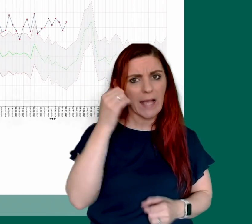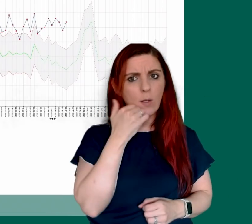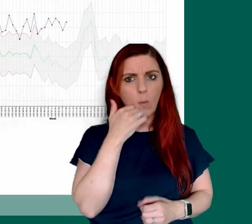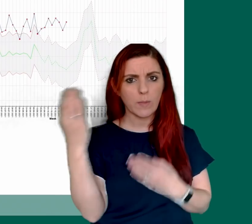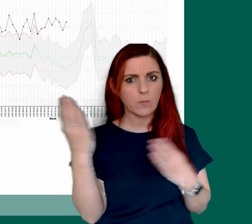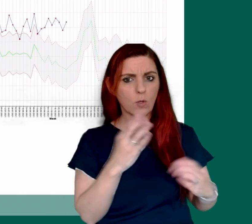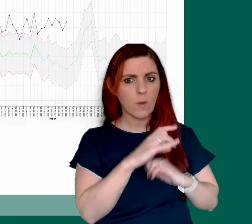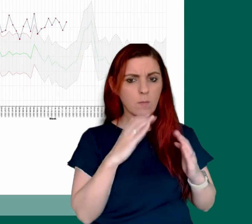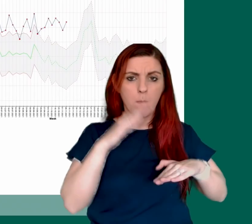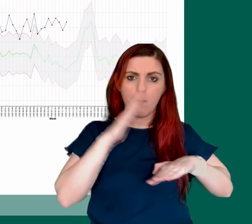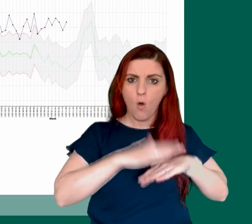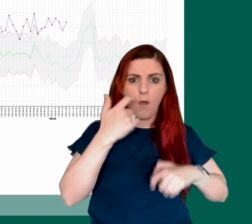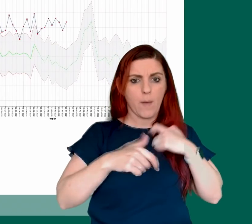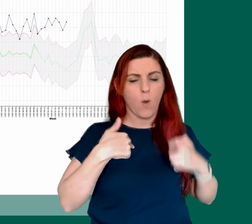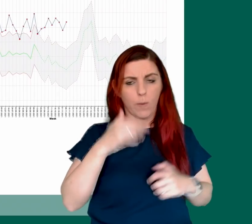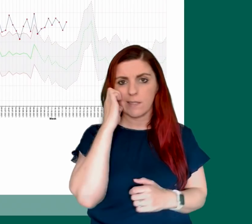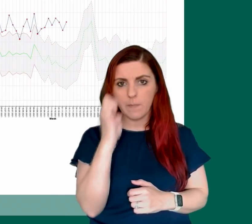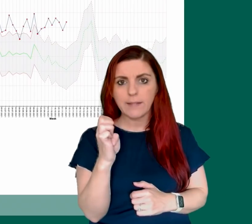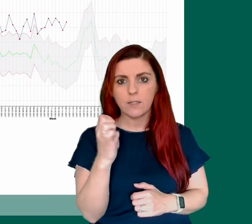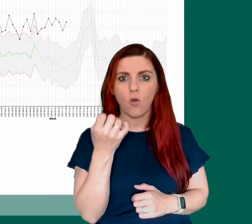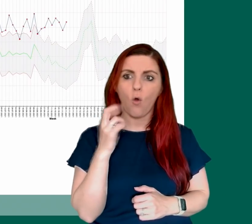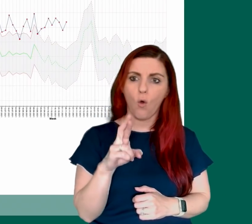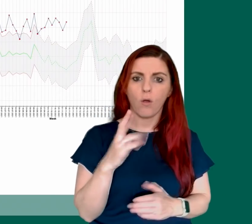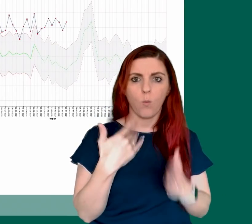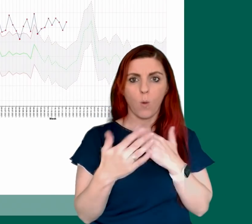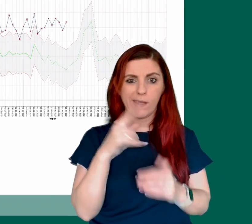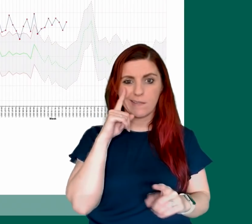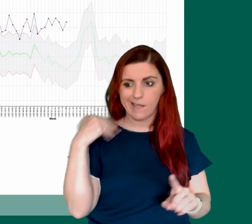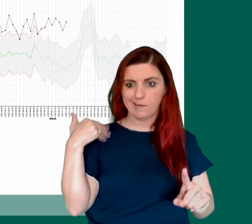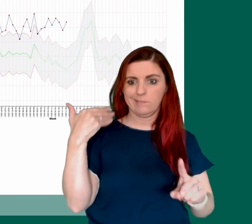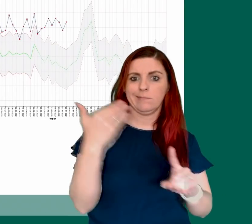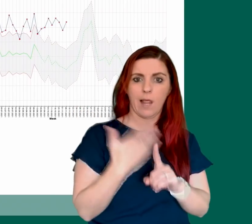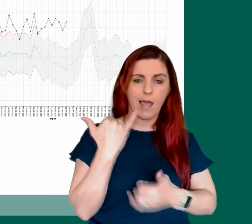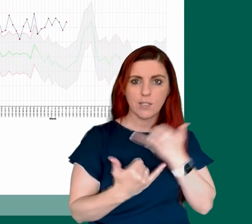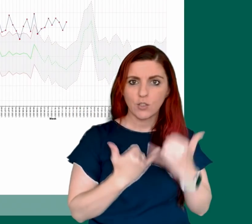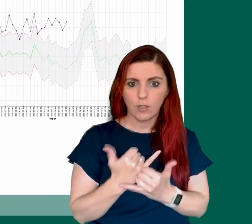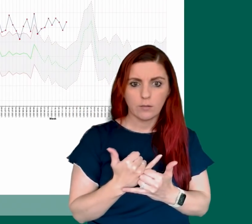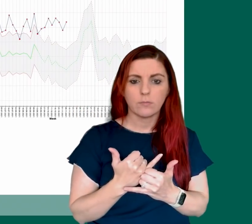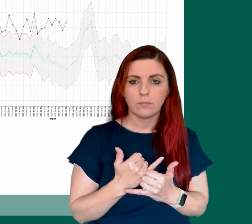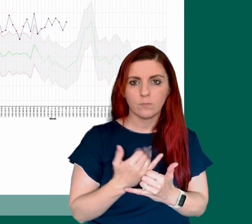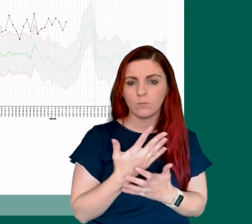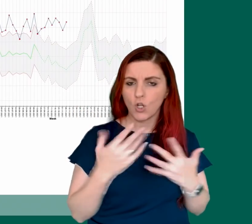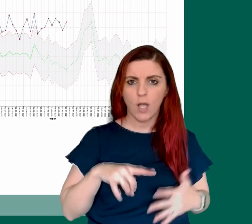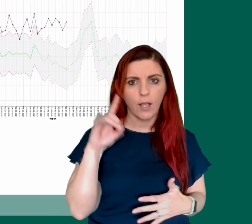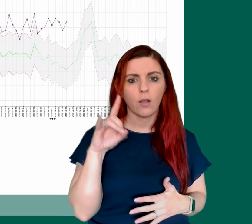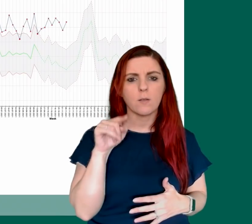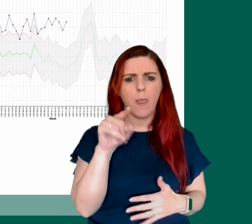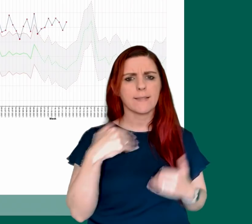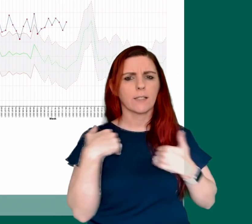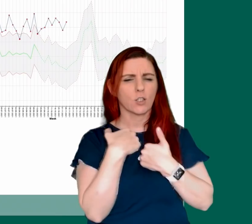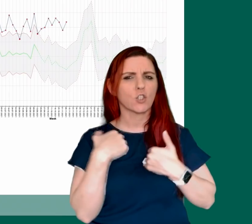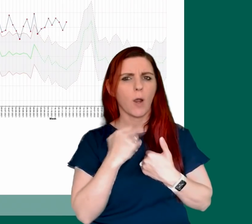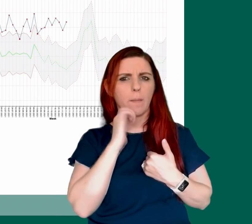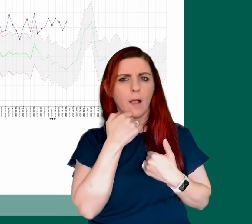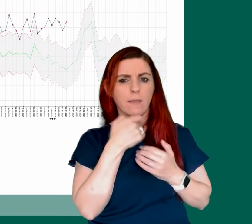and way over and above what we would have expected, or indeed what we have seen last year. So that is again something of concern to us, because